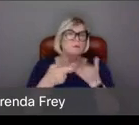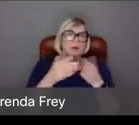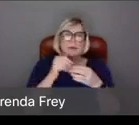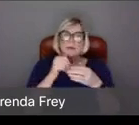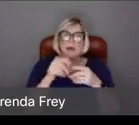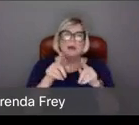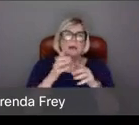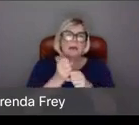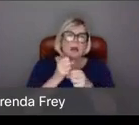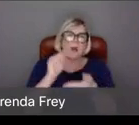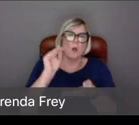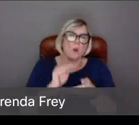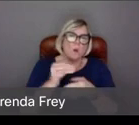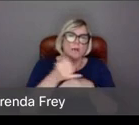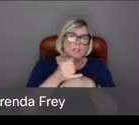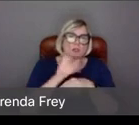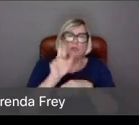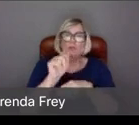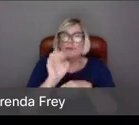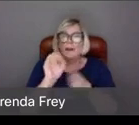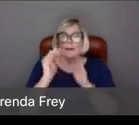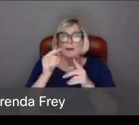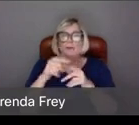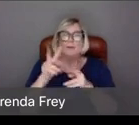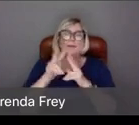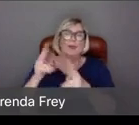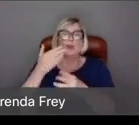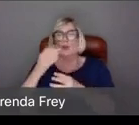an interest rate as the very good or exceptional